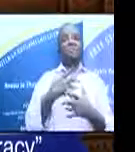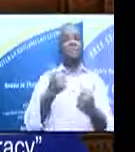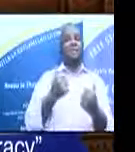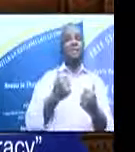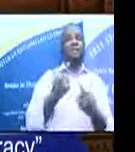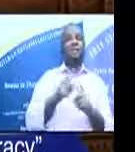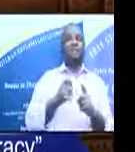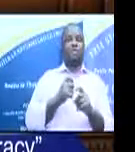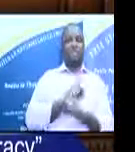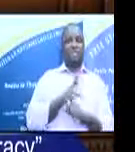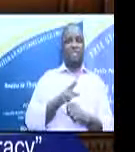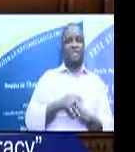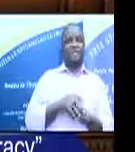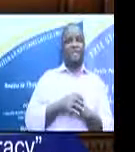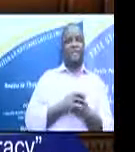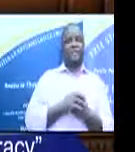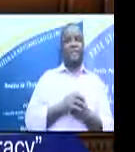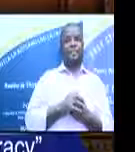to COVID-19.